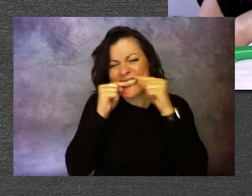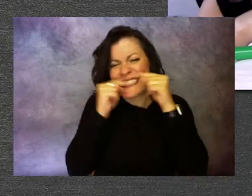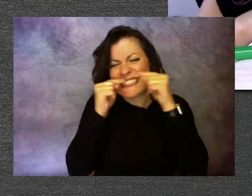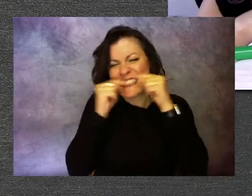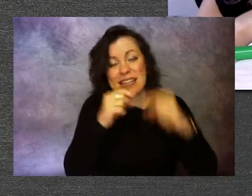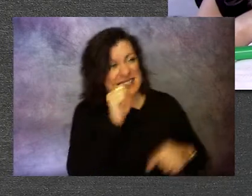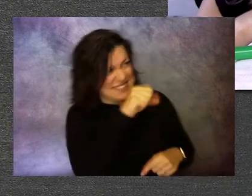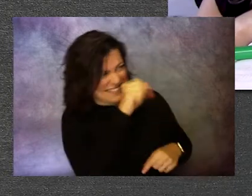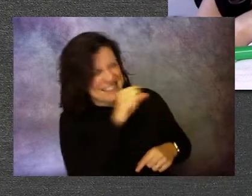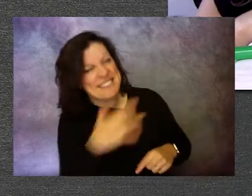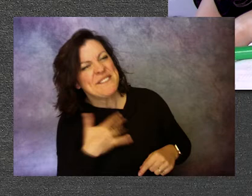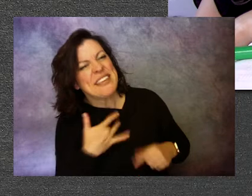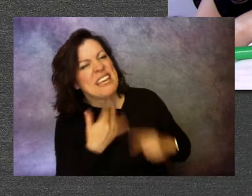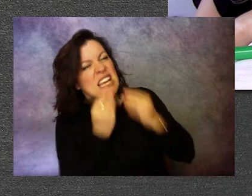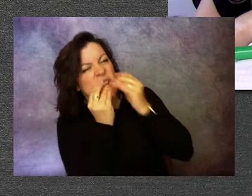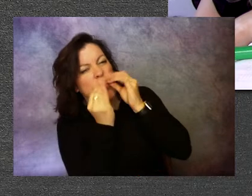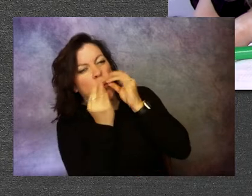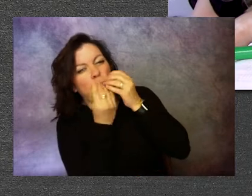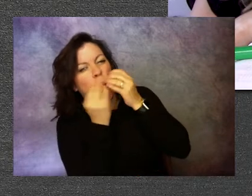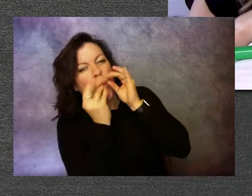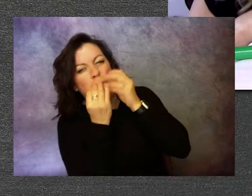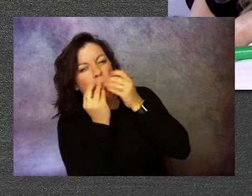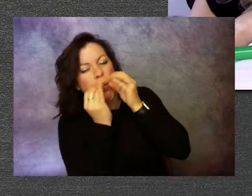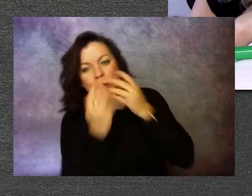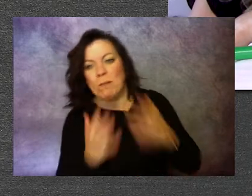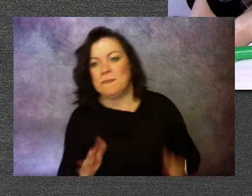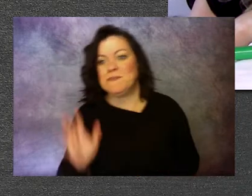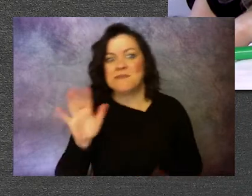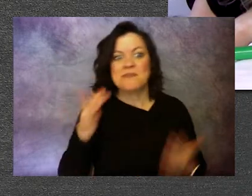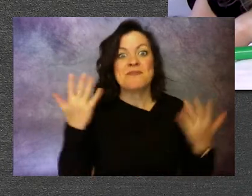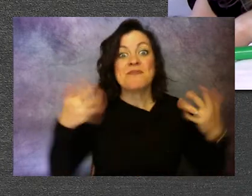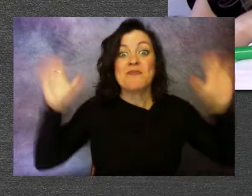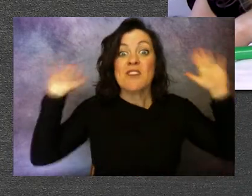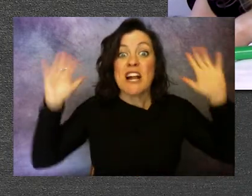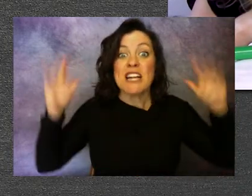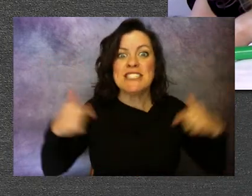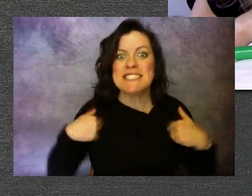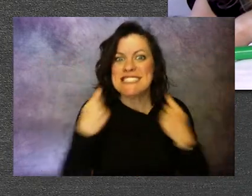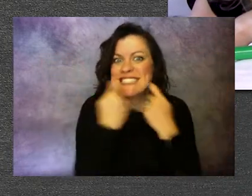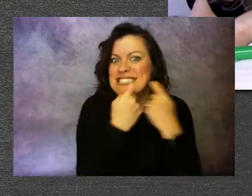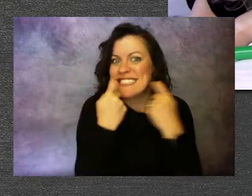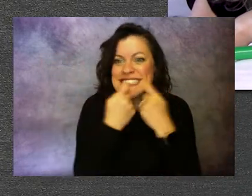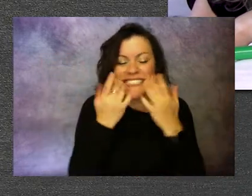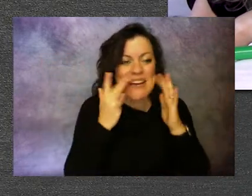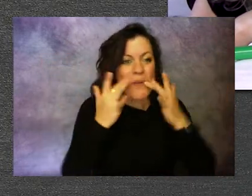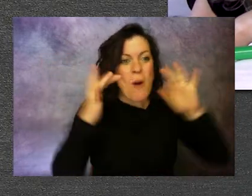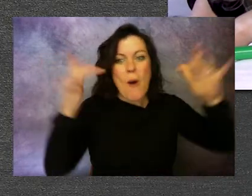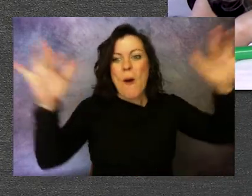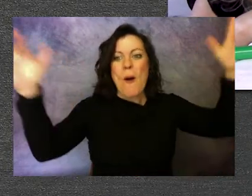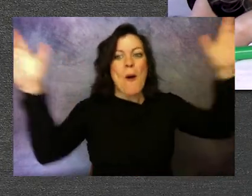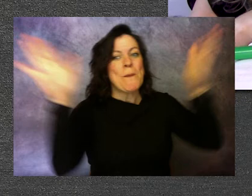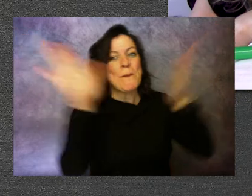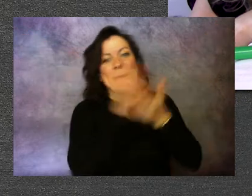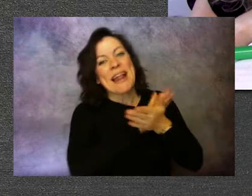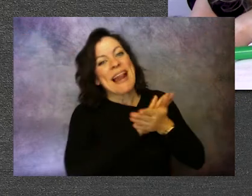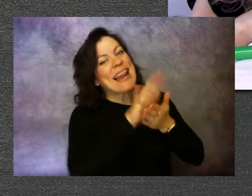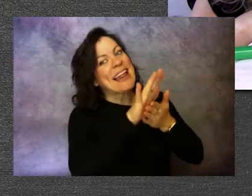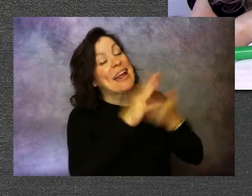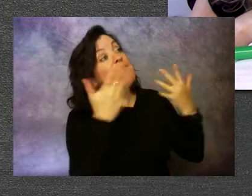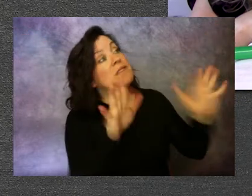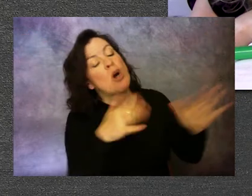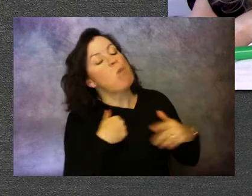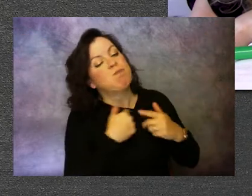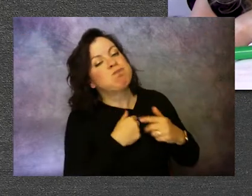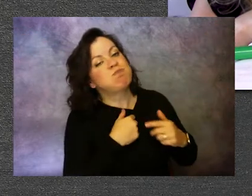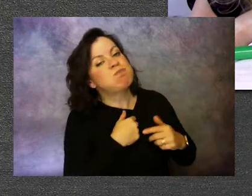right, Rexy. Yeah, and then my teeth were so clean, and then I had to swish some water in